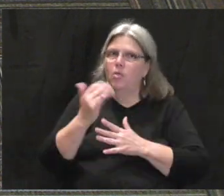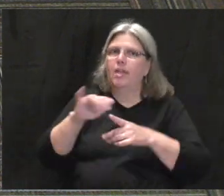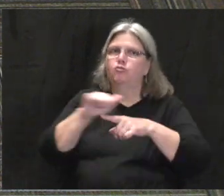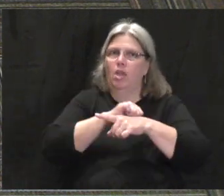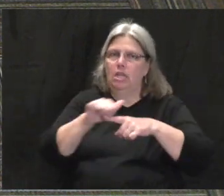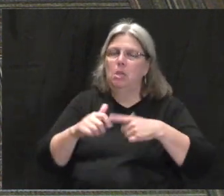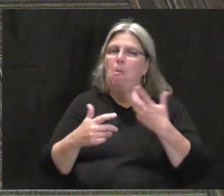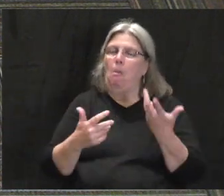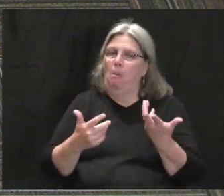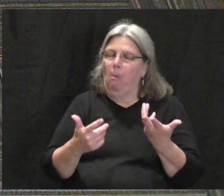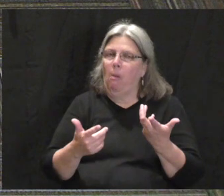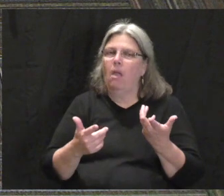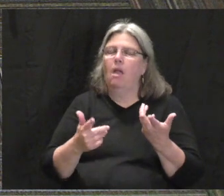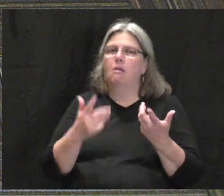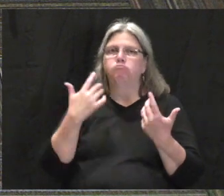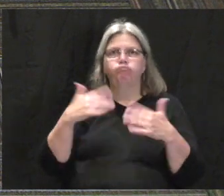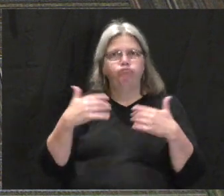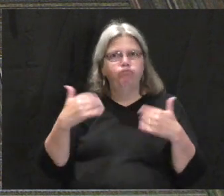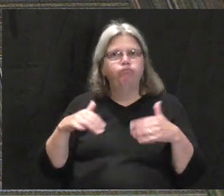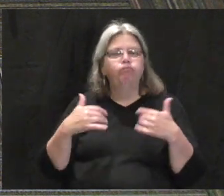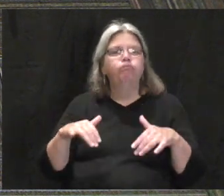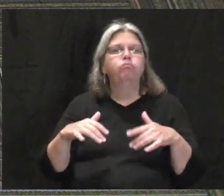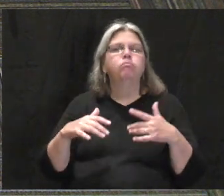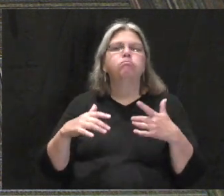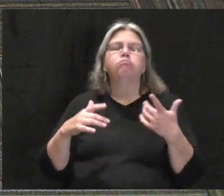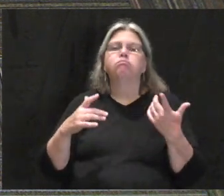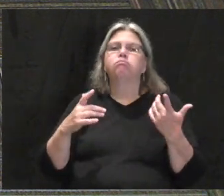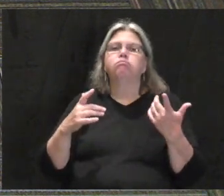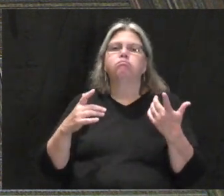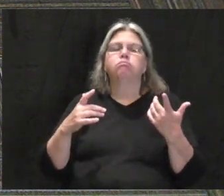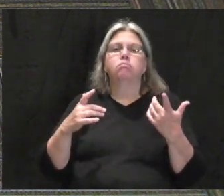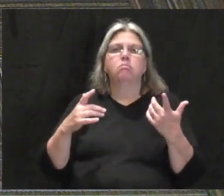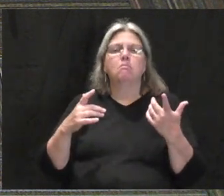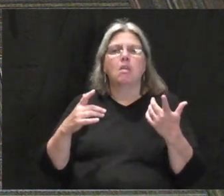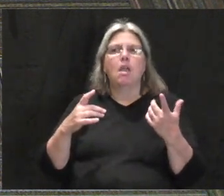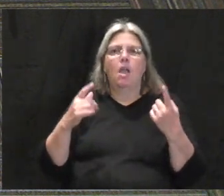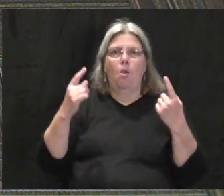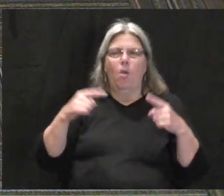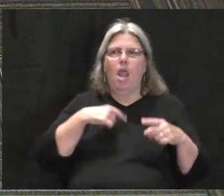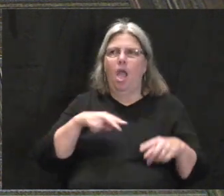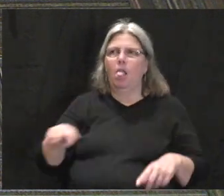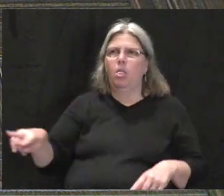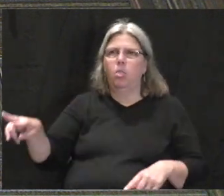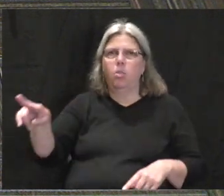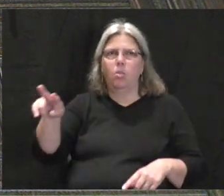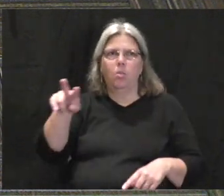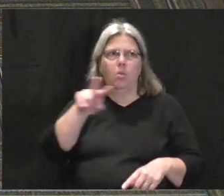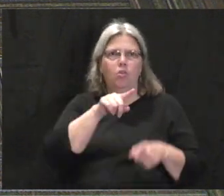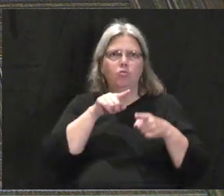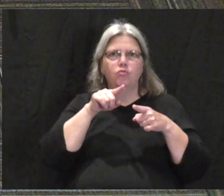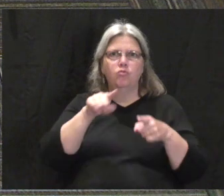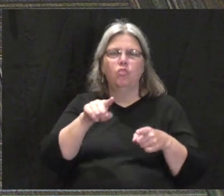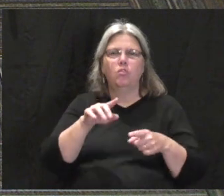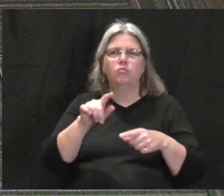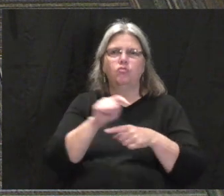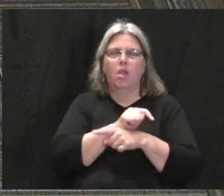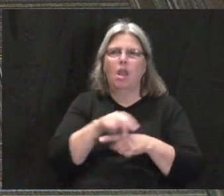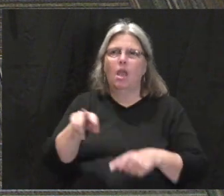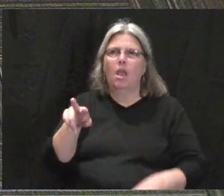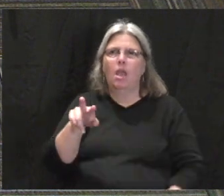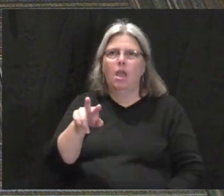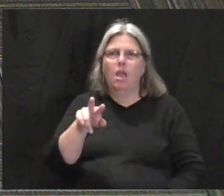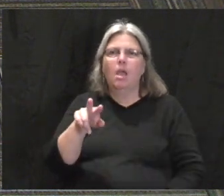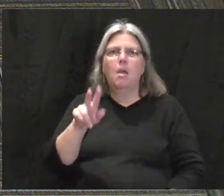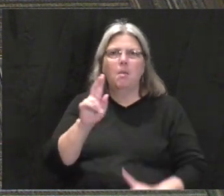just got big, realizing I don't mean to do things a certain way, or I don't mean to set things up in my classroom to where